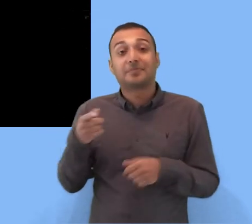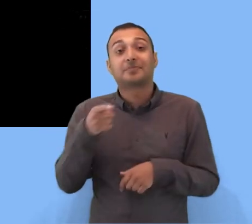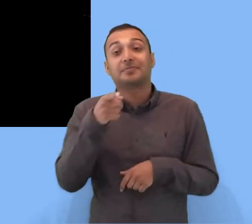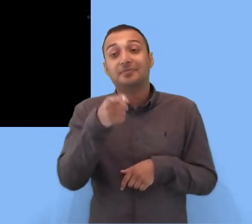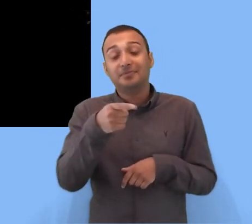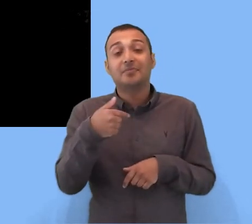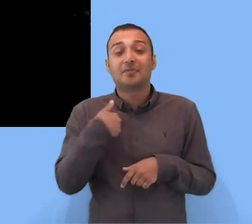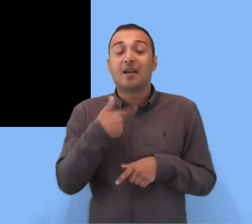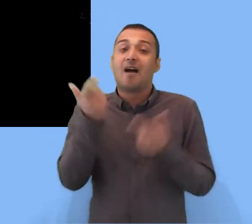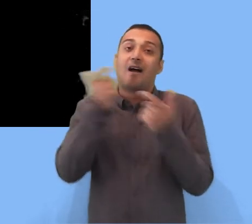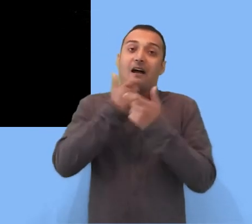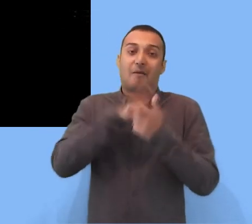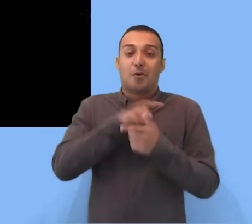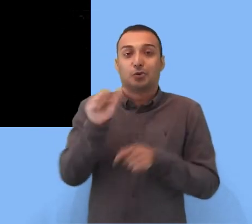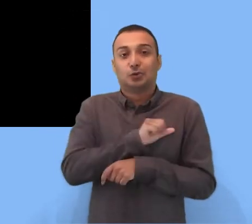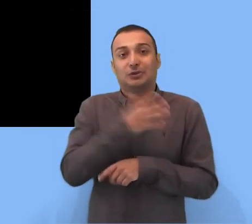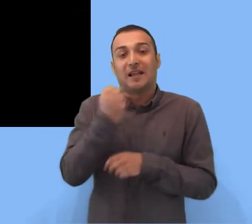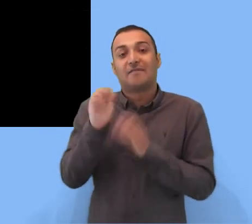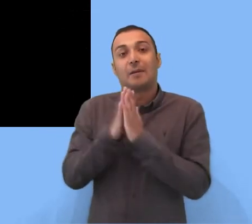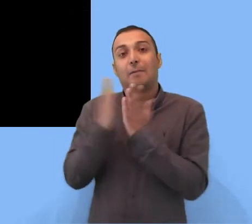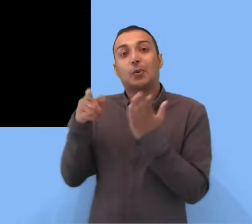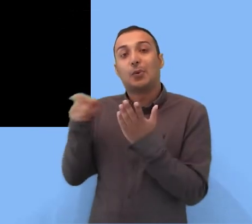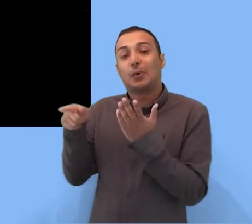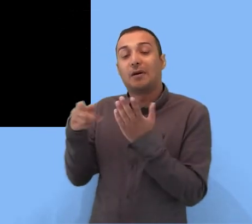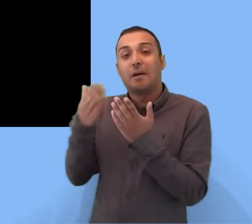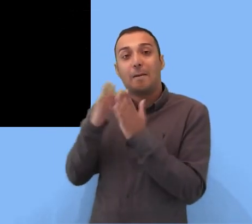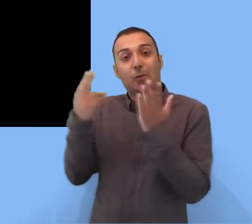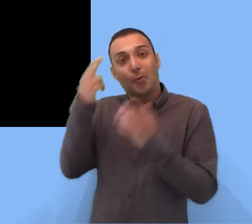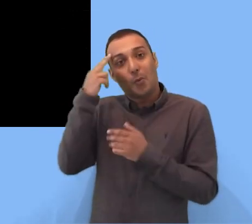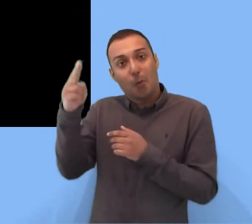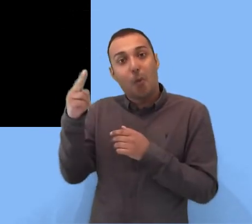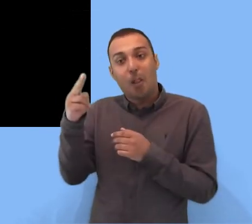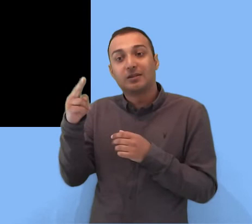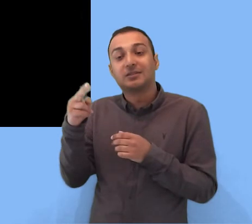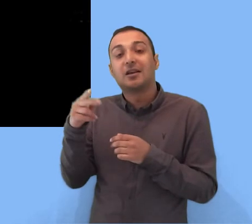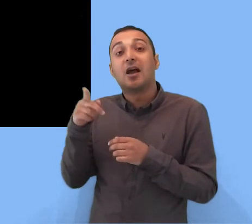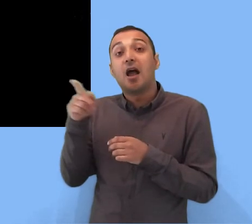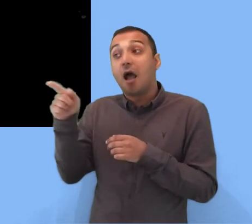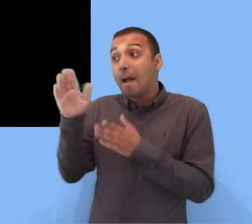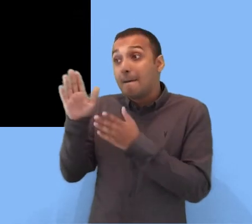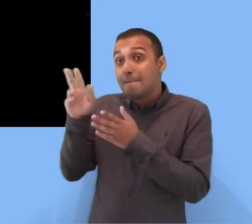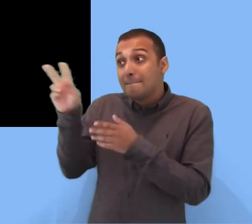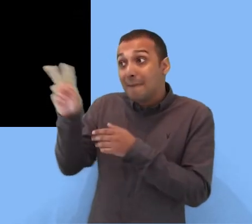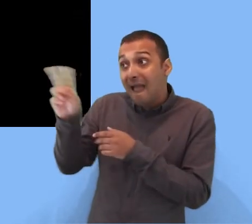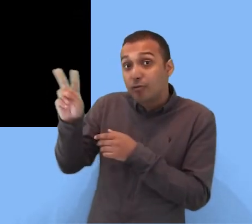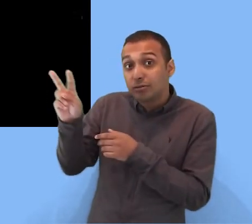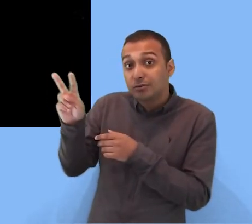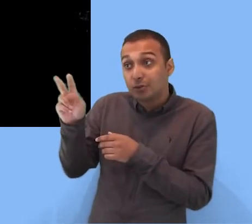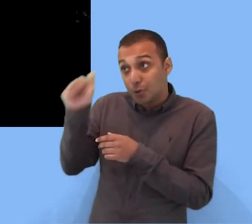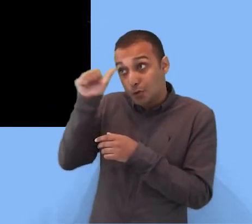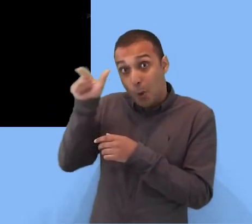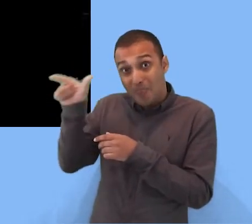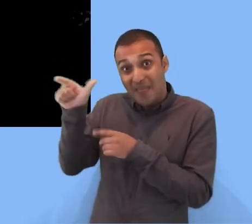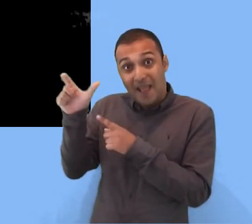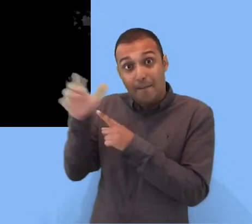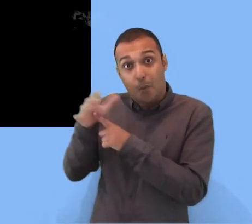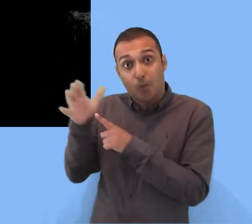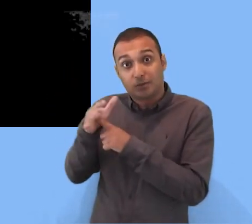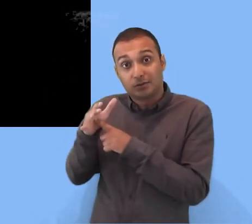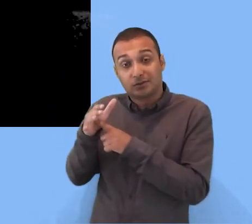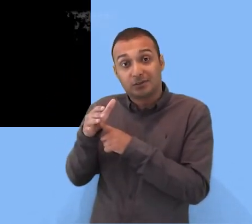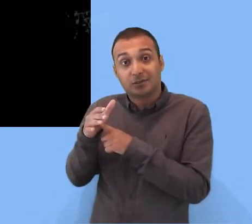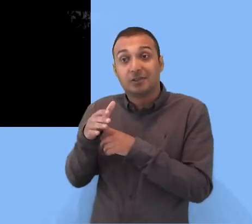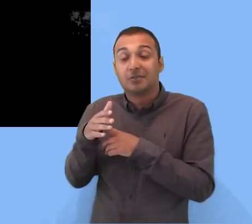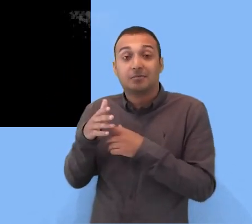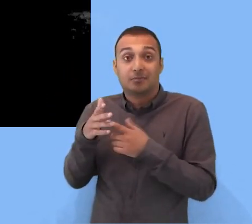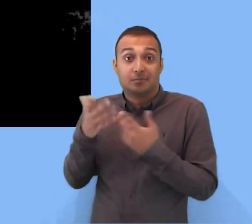Know They Matter, which was what I'm one of the authors. No, often parents don't know they matter. And